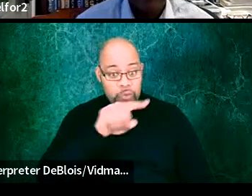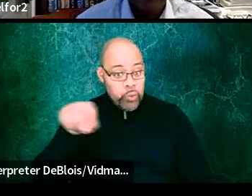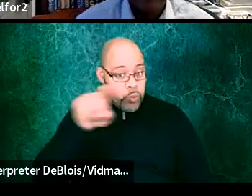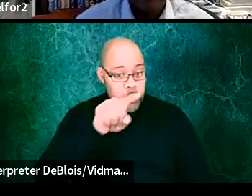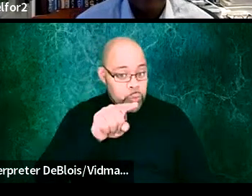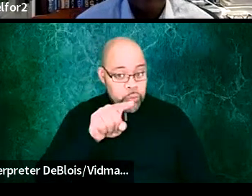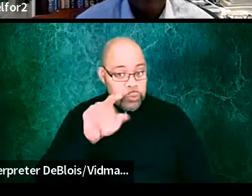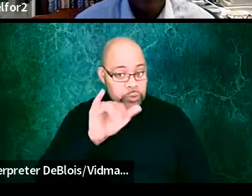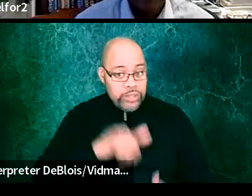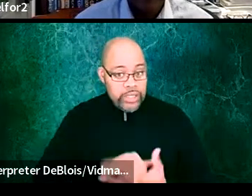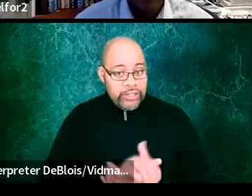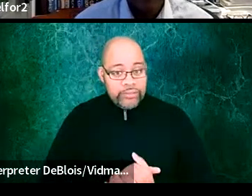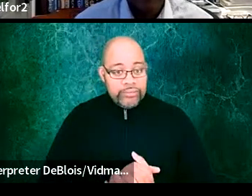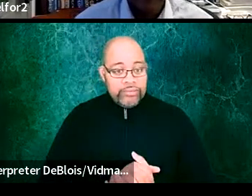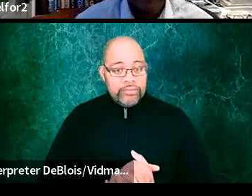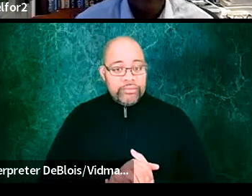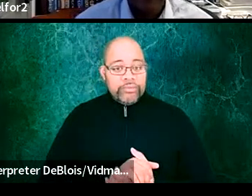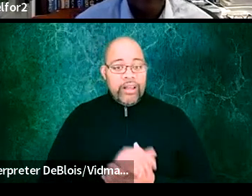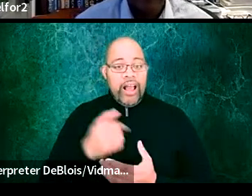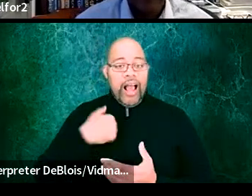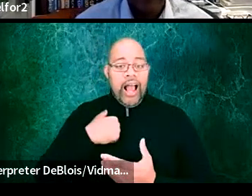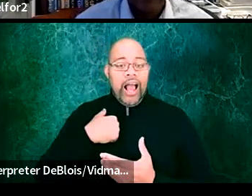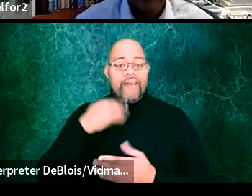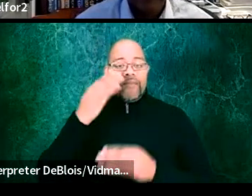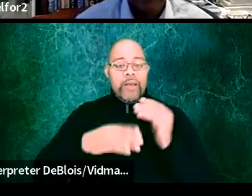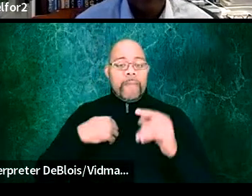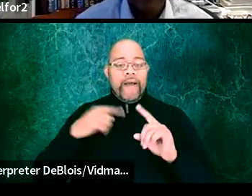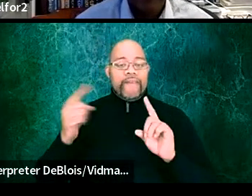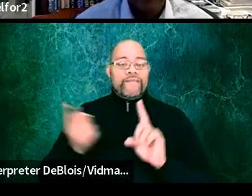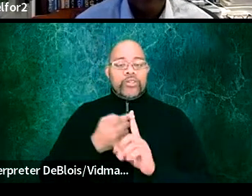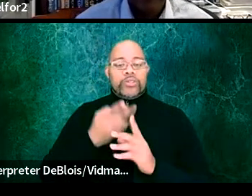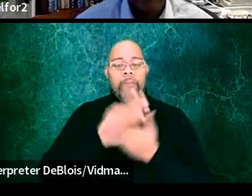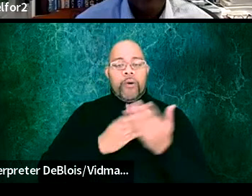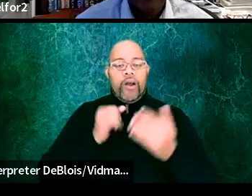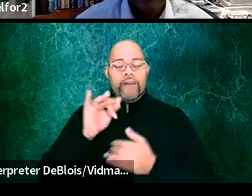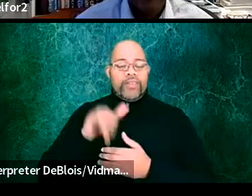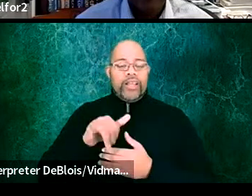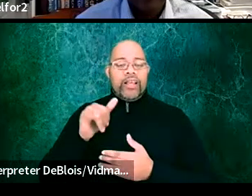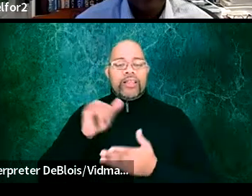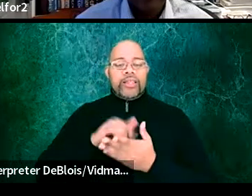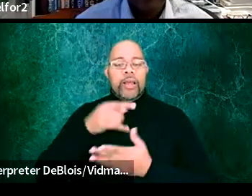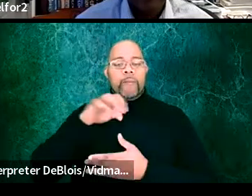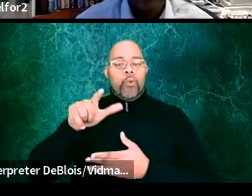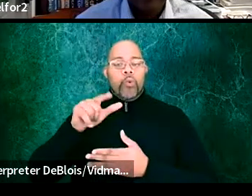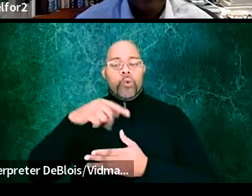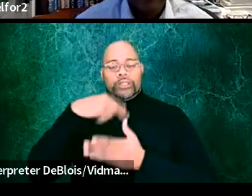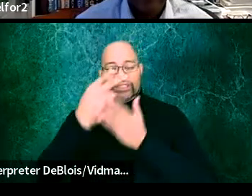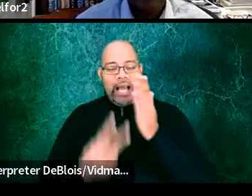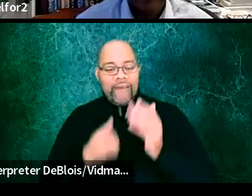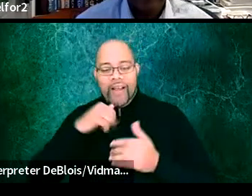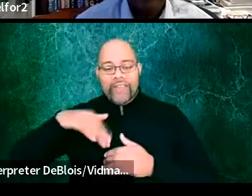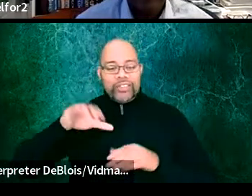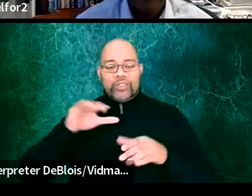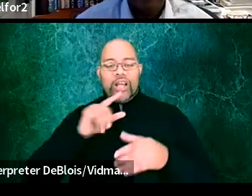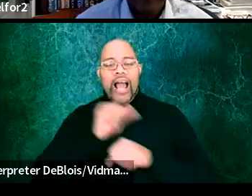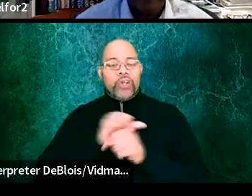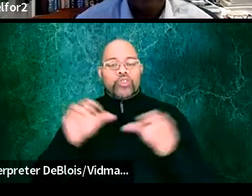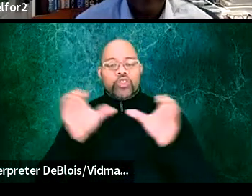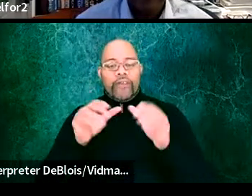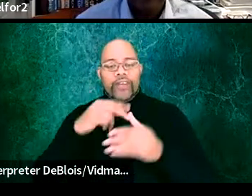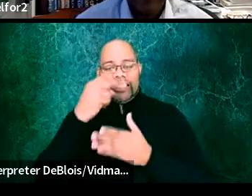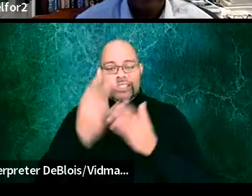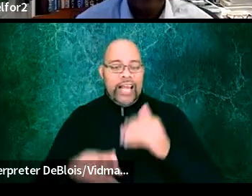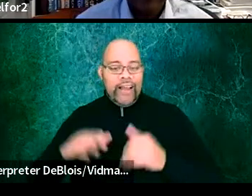is. I have completed my first portion of it, the pool dives. I haven't done my actual certification dive